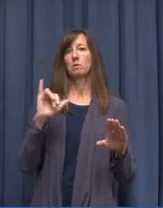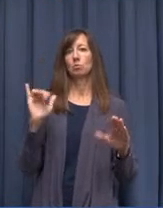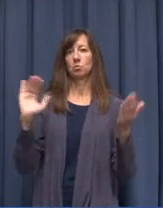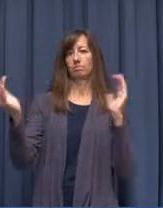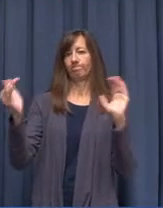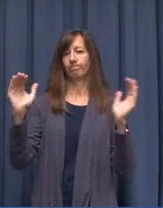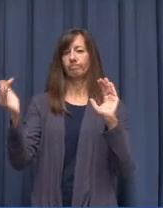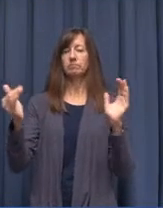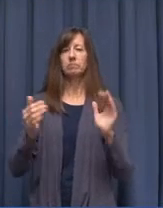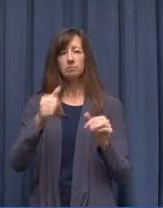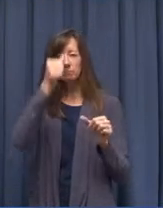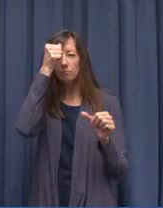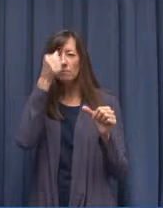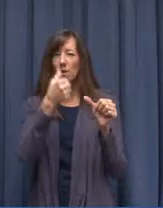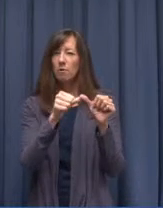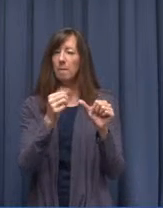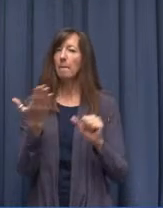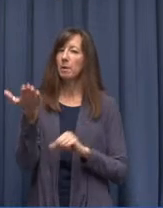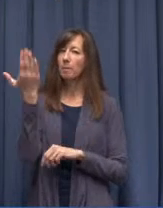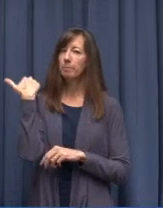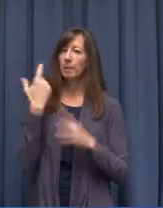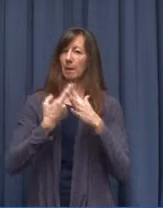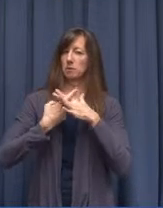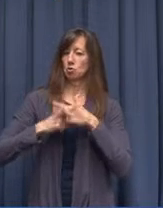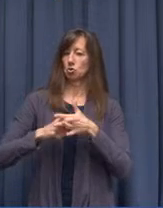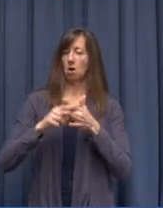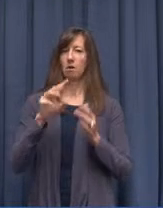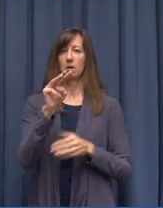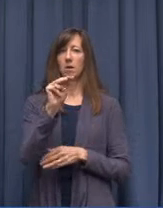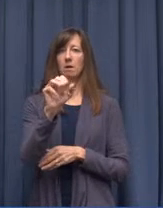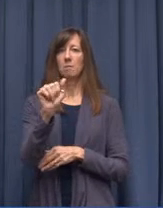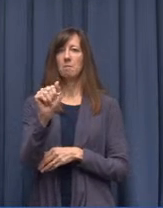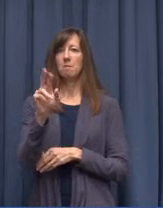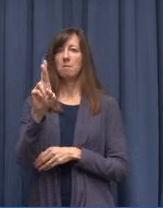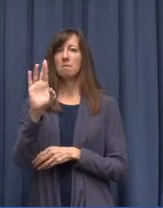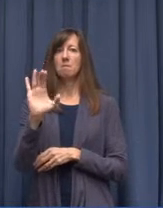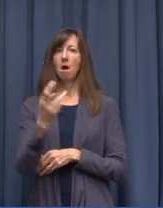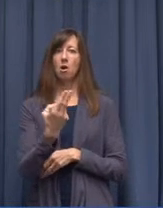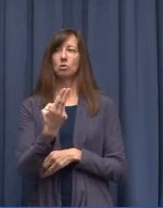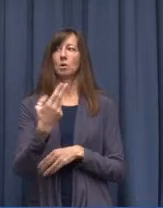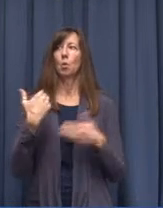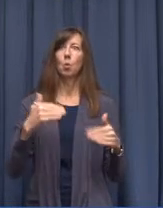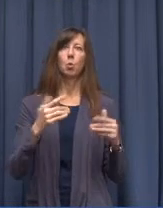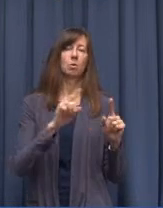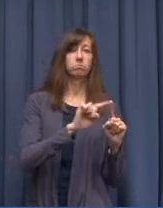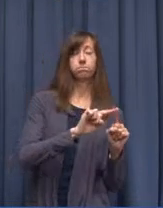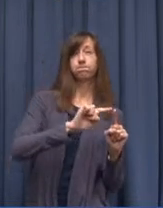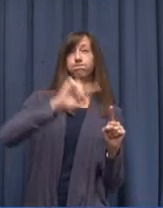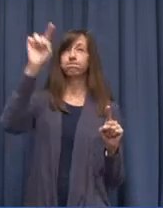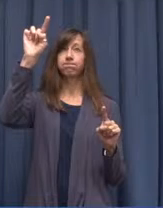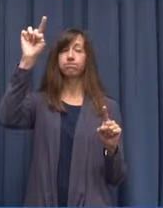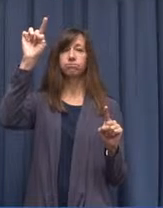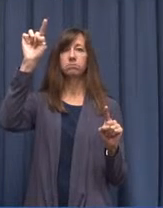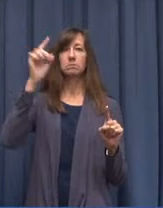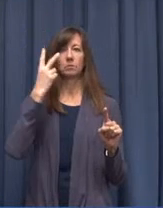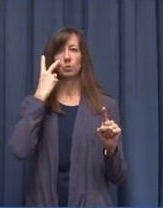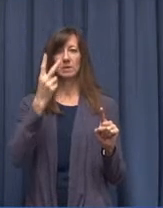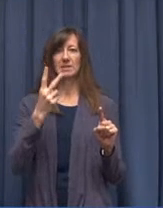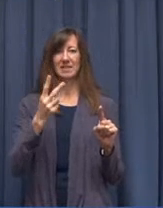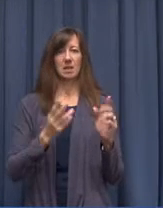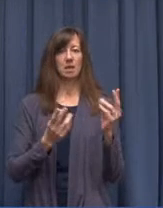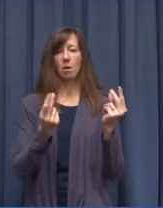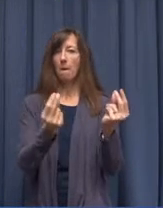March, a very steep initial increase, and you can see that on the graph as we quickly went